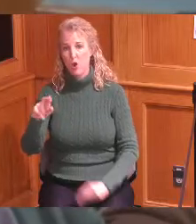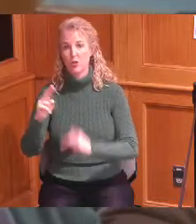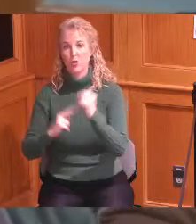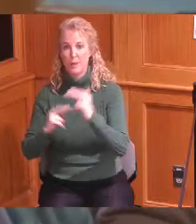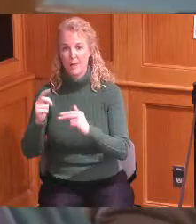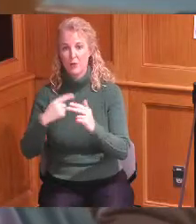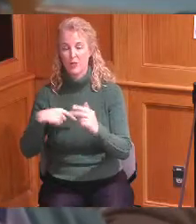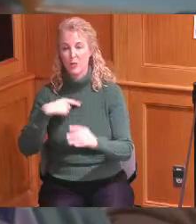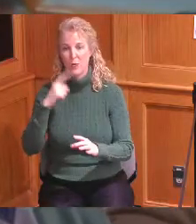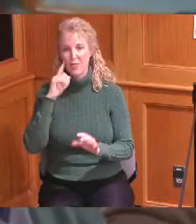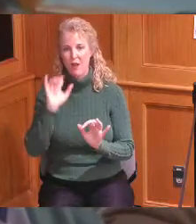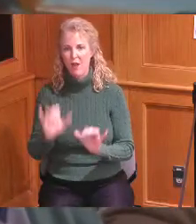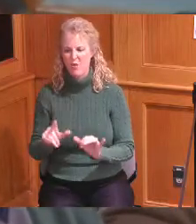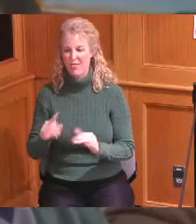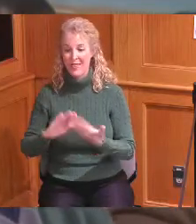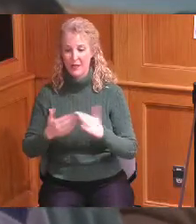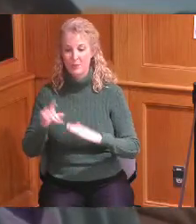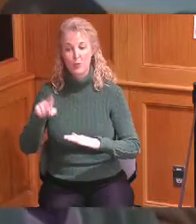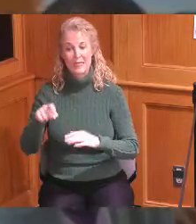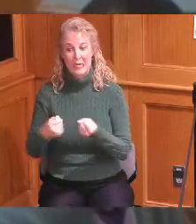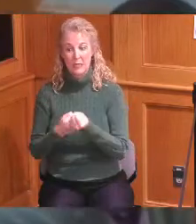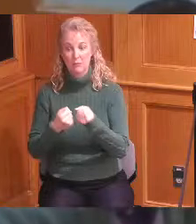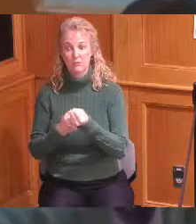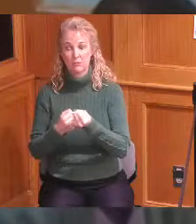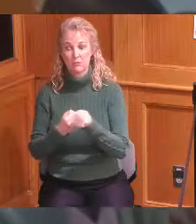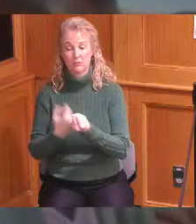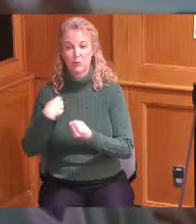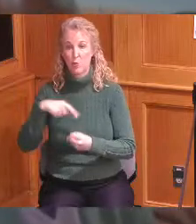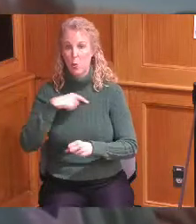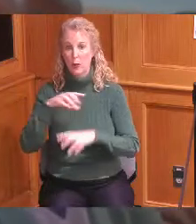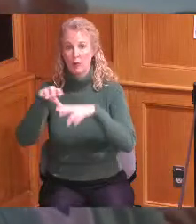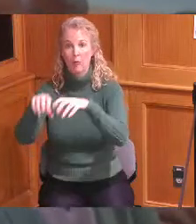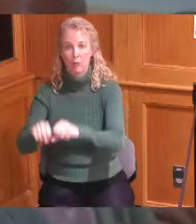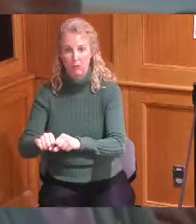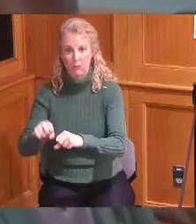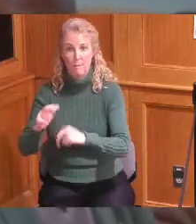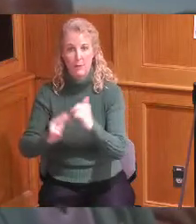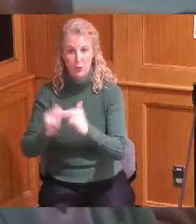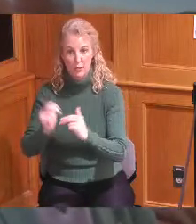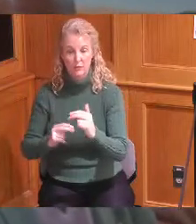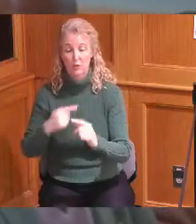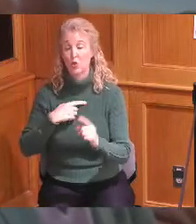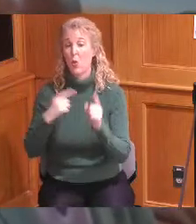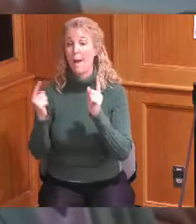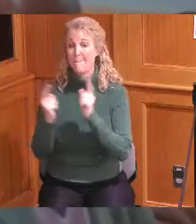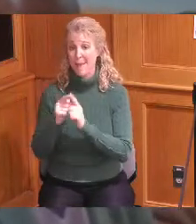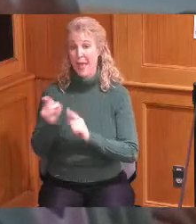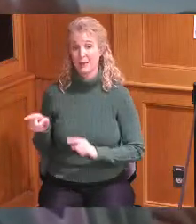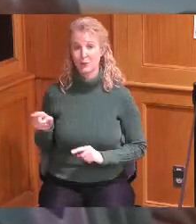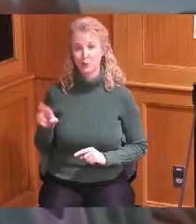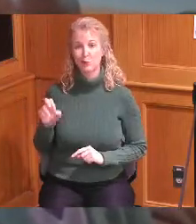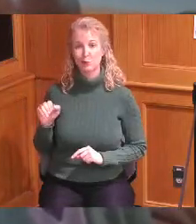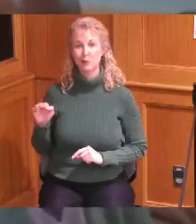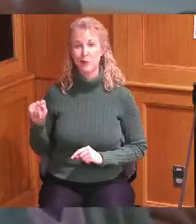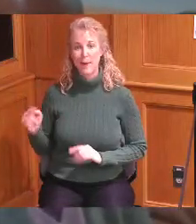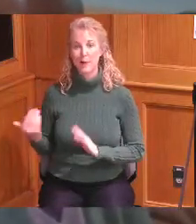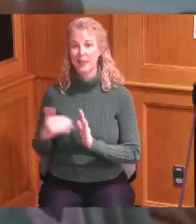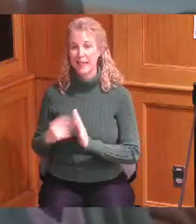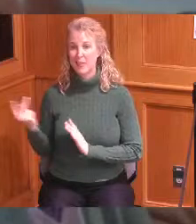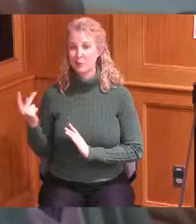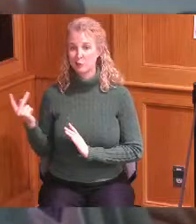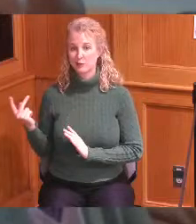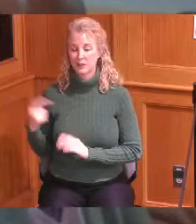economic disadvantaged community to get a little kickstart. When I met Robert, we talked about